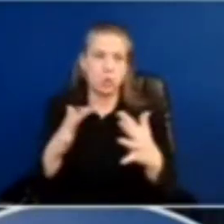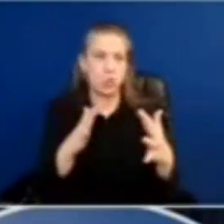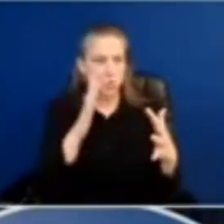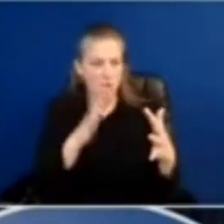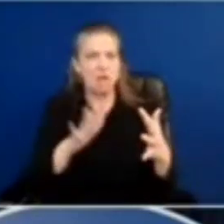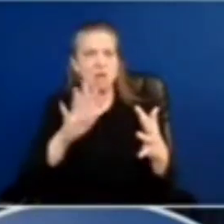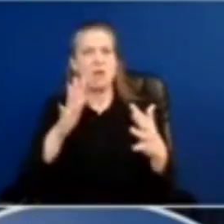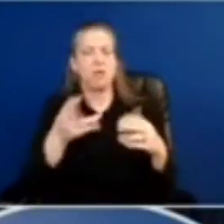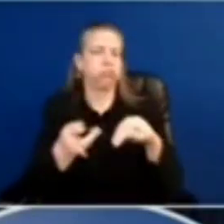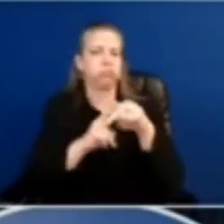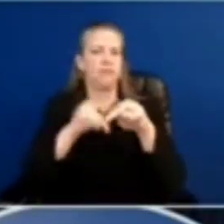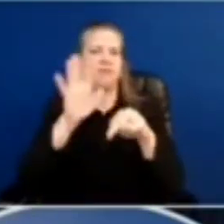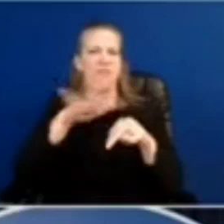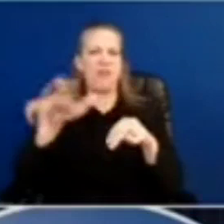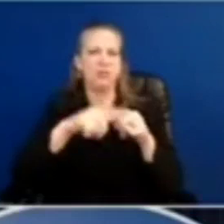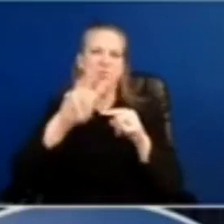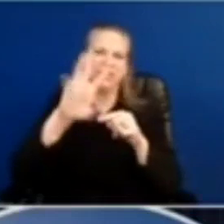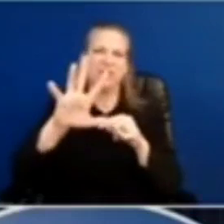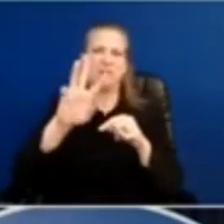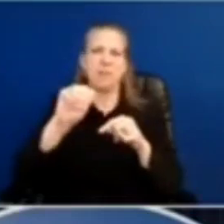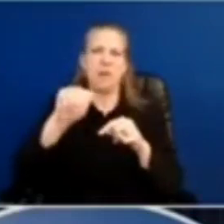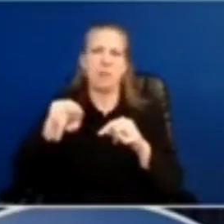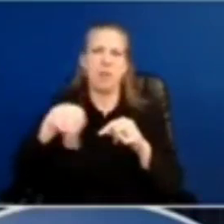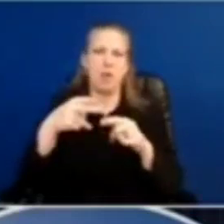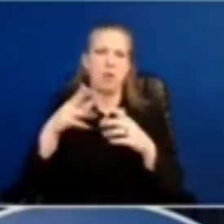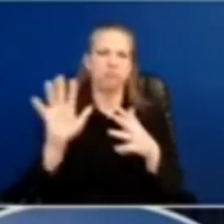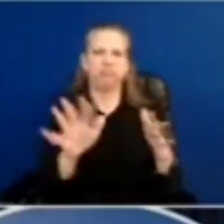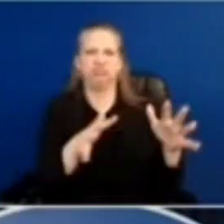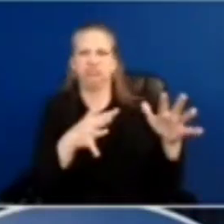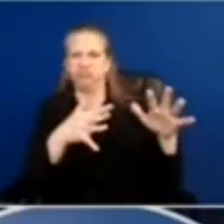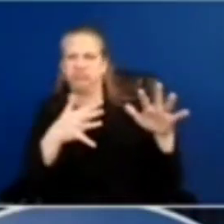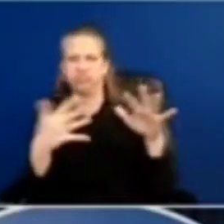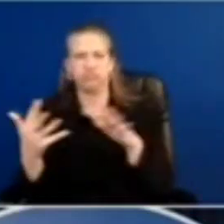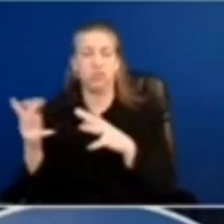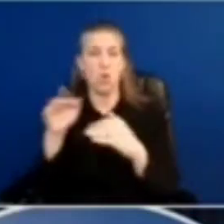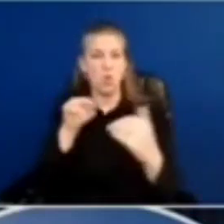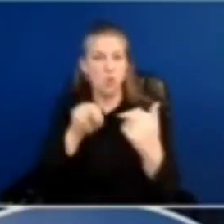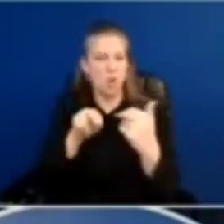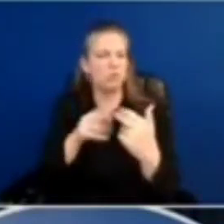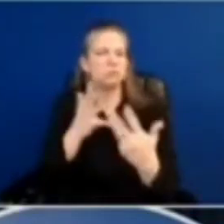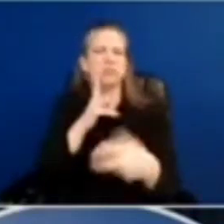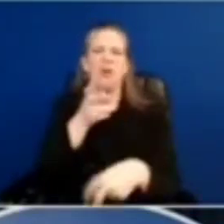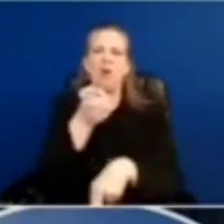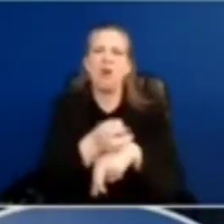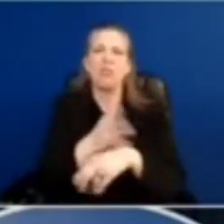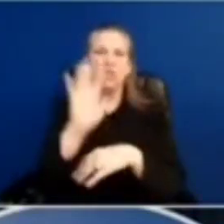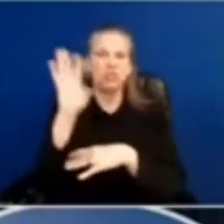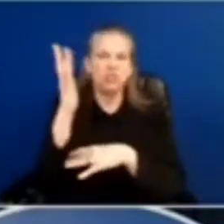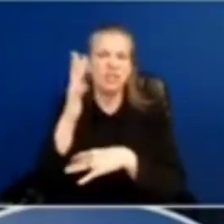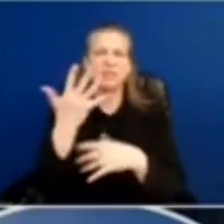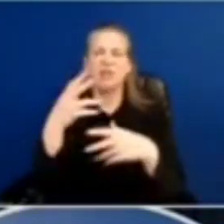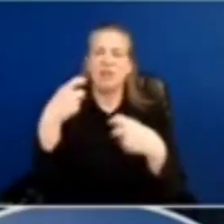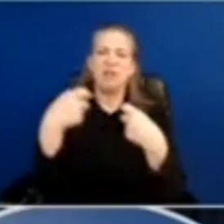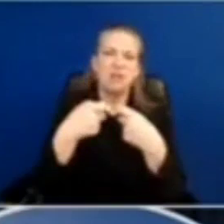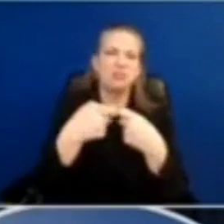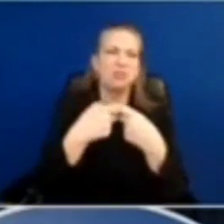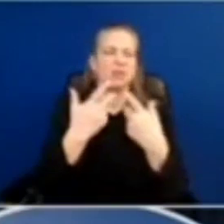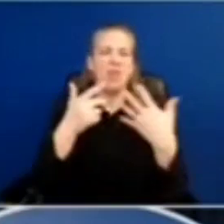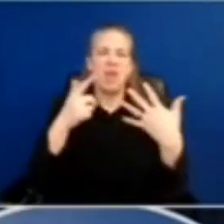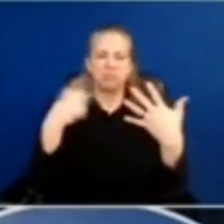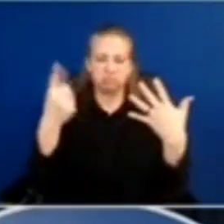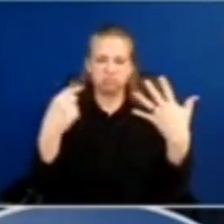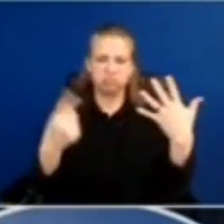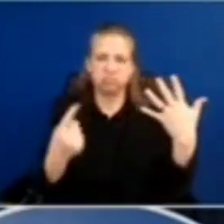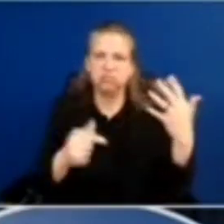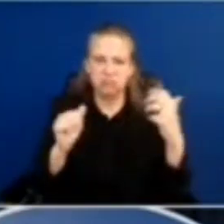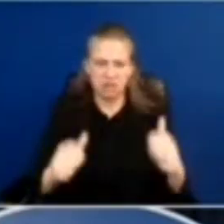cause real issues on the roadway, also trees, power, and other issues that we